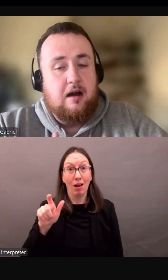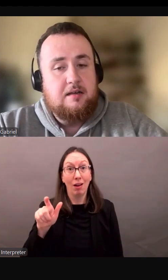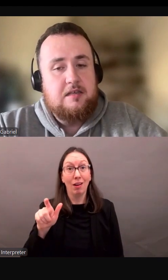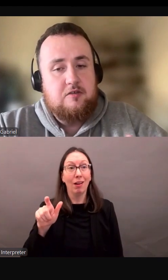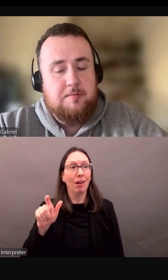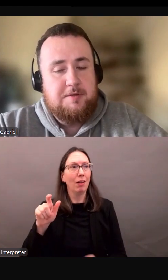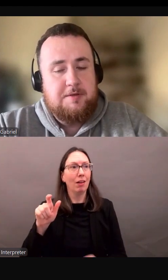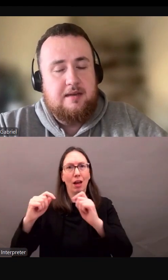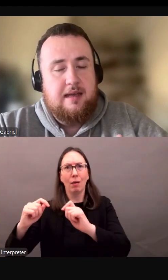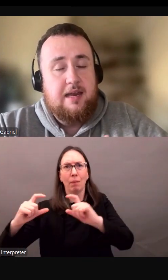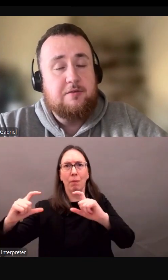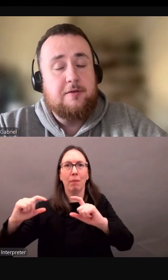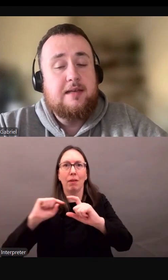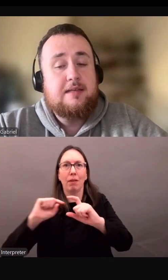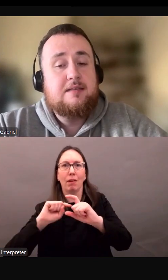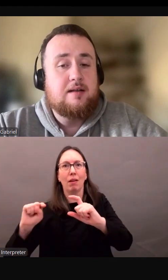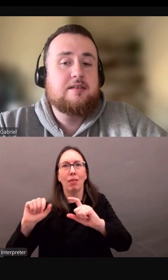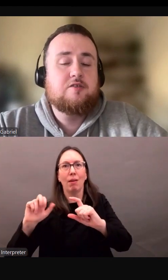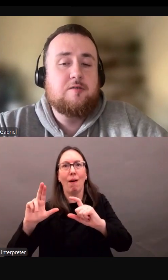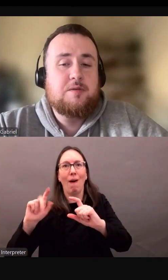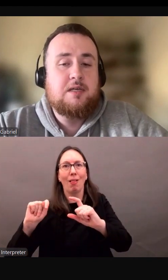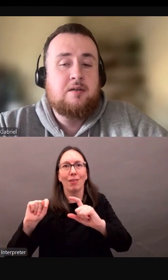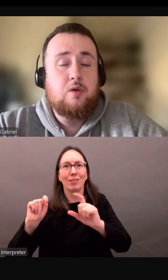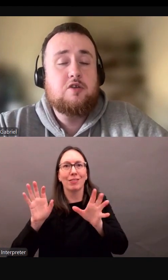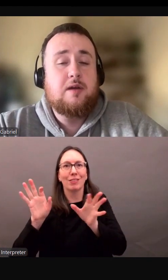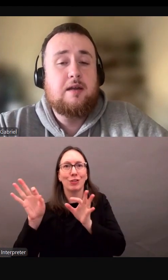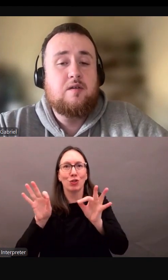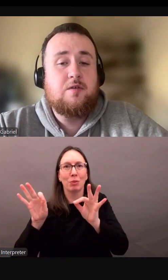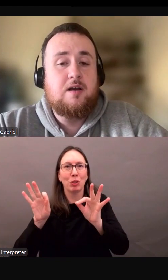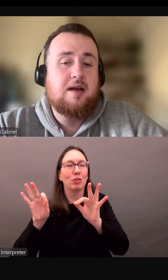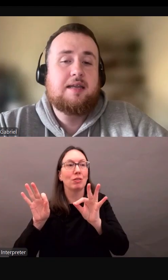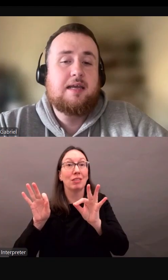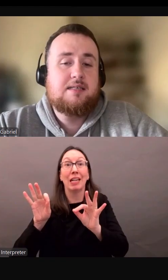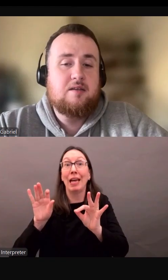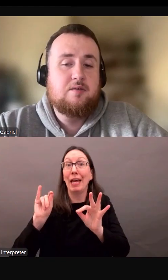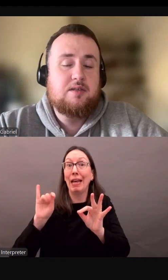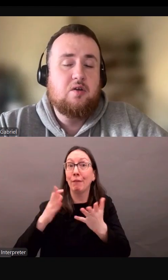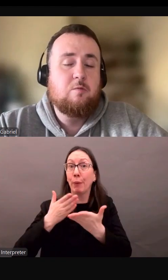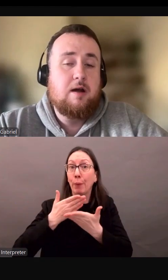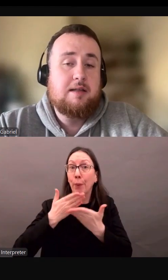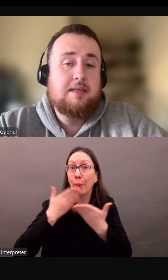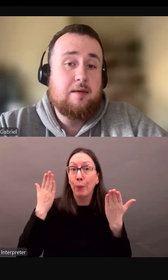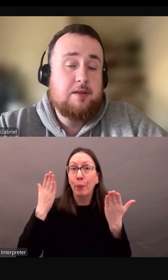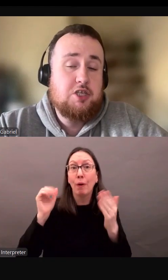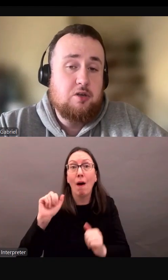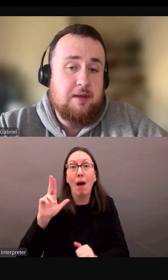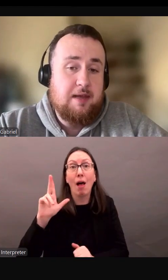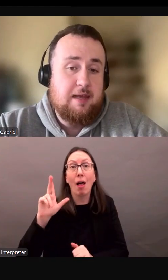alt description. And if there is no alt description, we'll try to look for context clues of what that